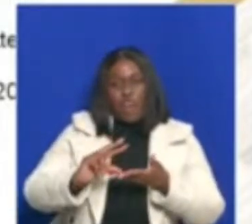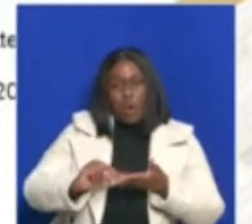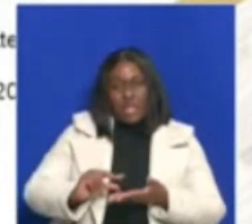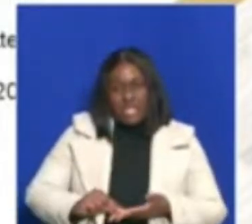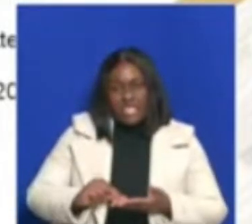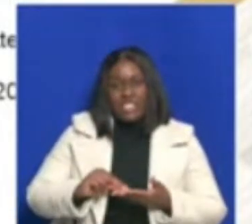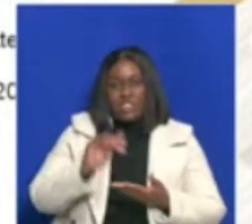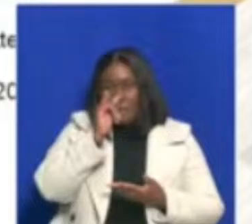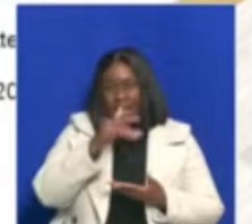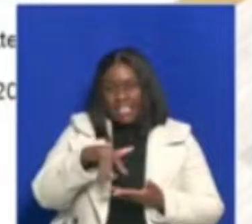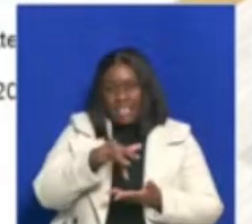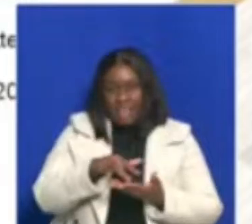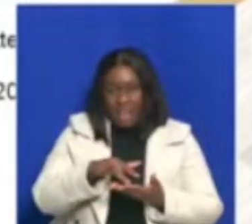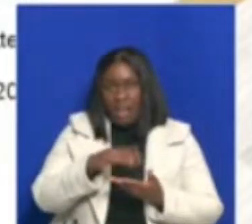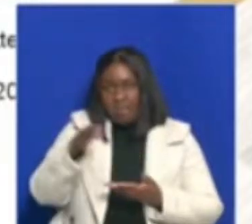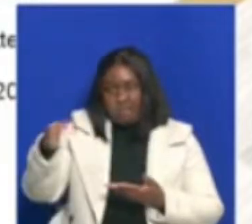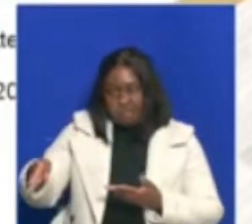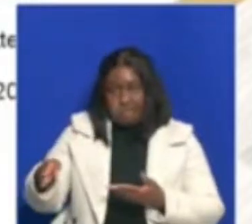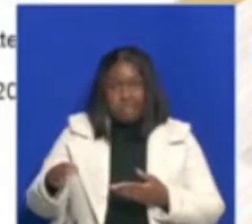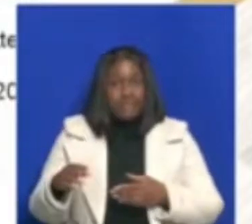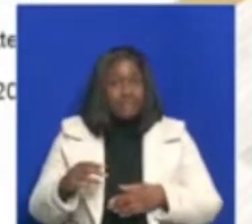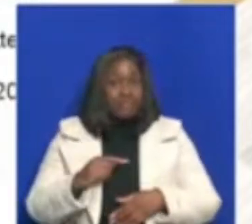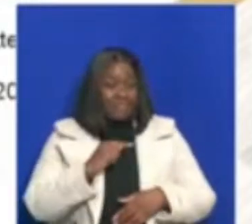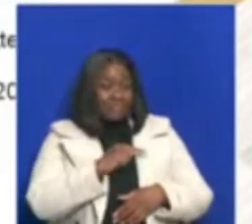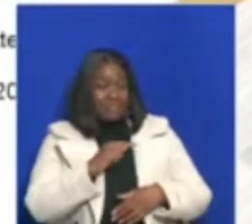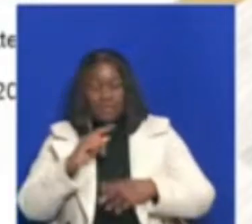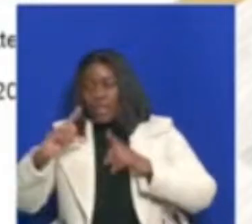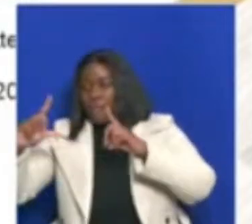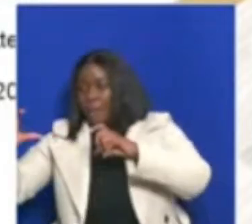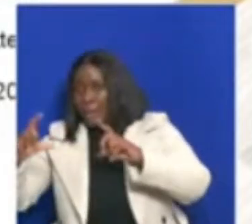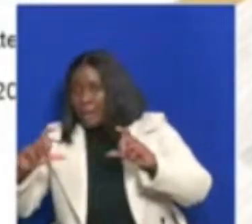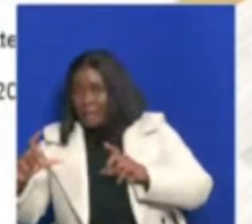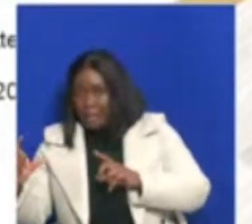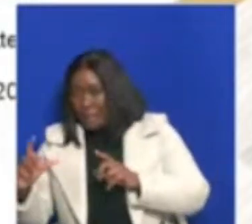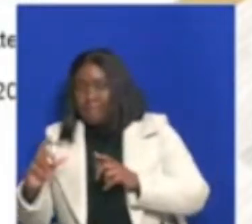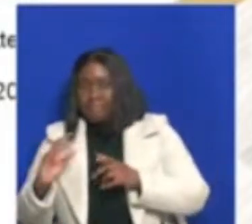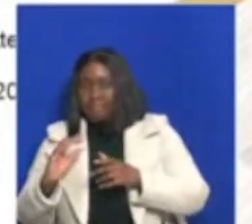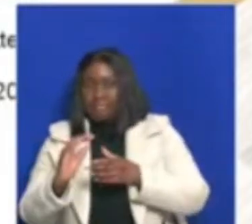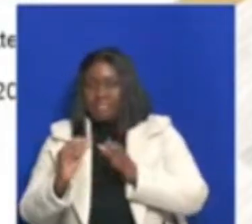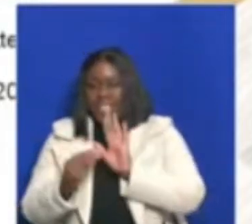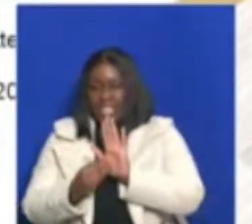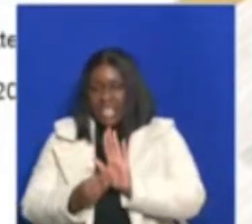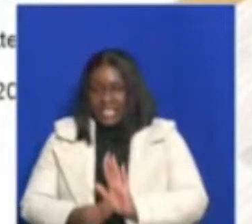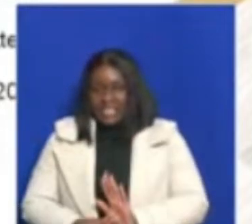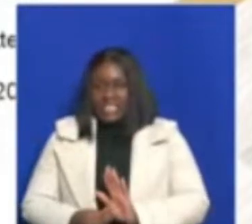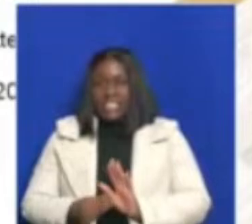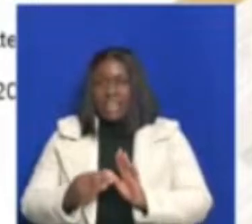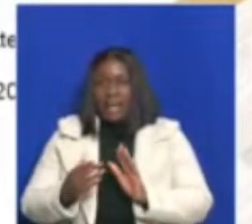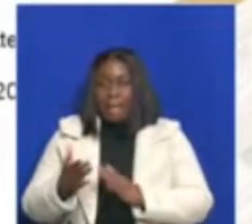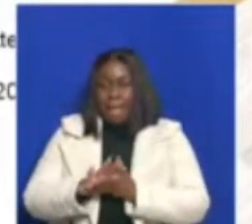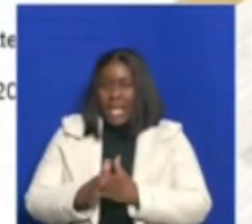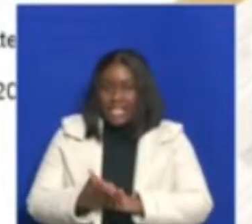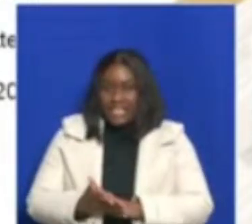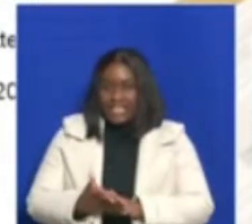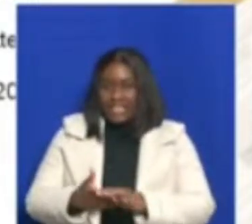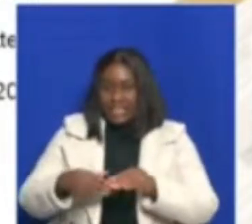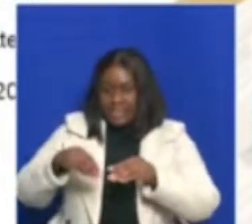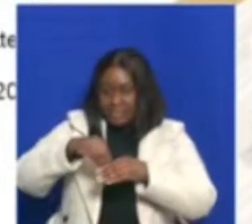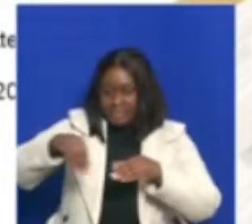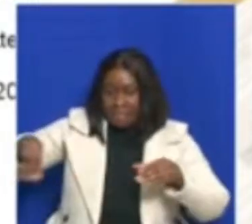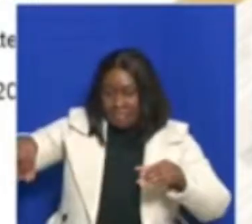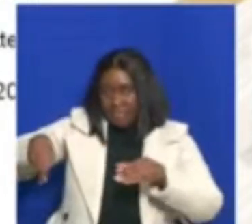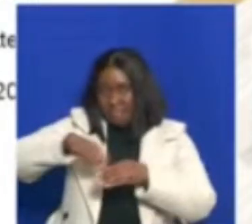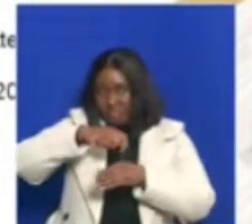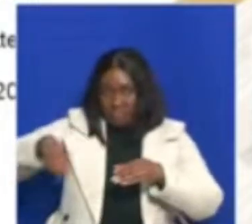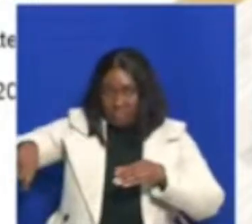are photographed, indexed, protected, preserved, packed, seized, and transported to the